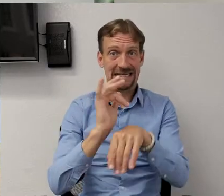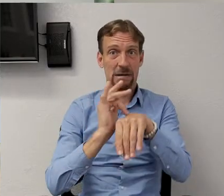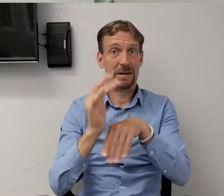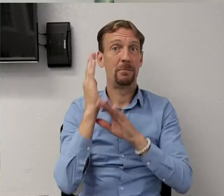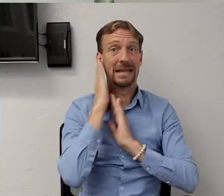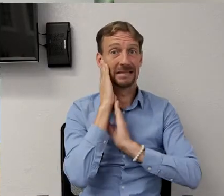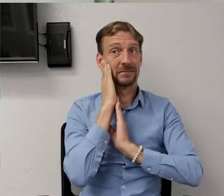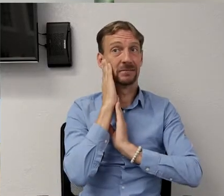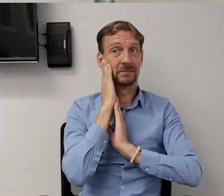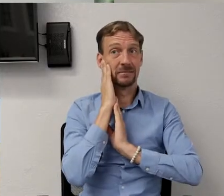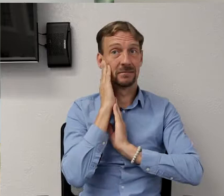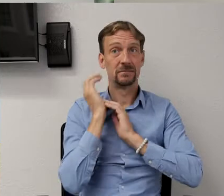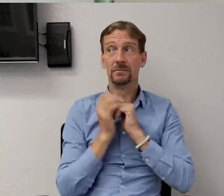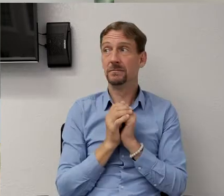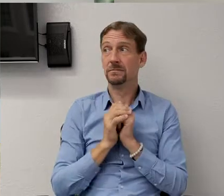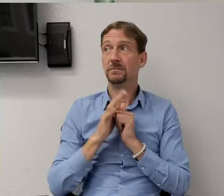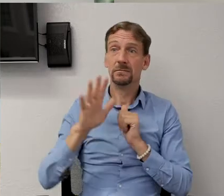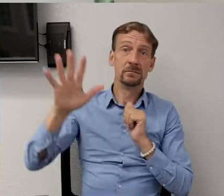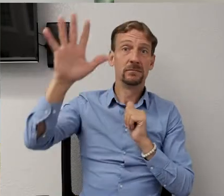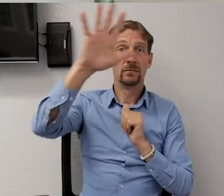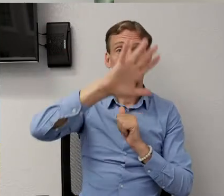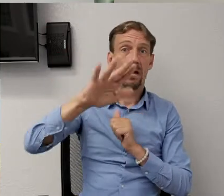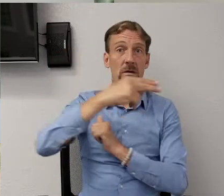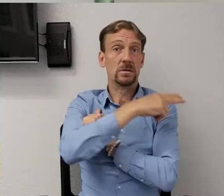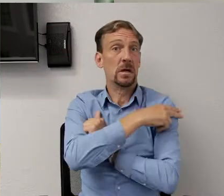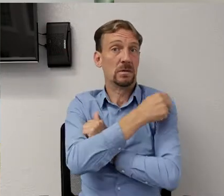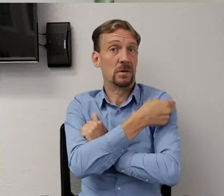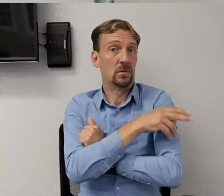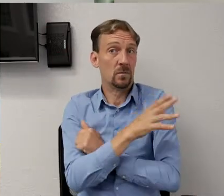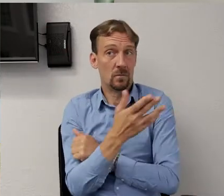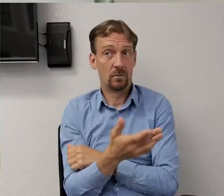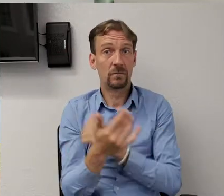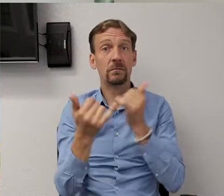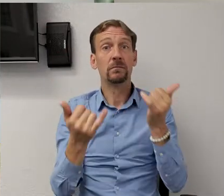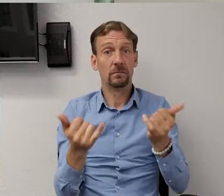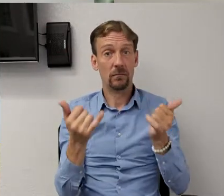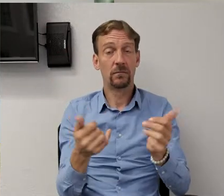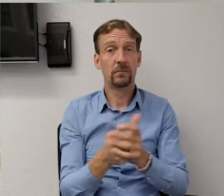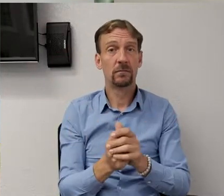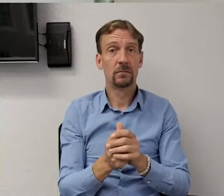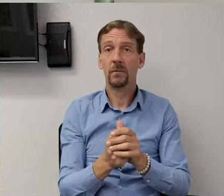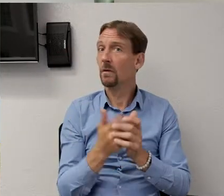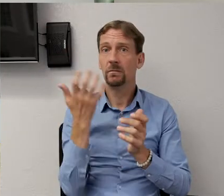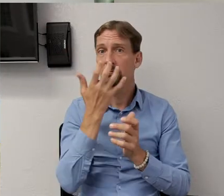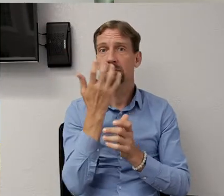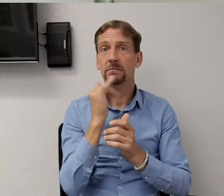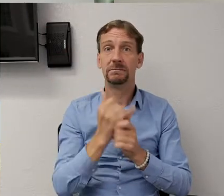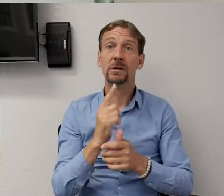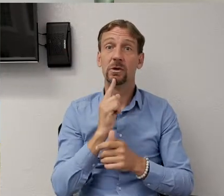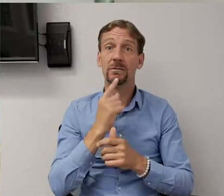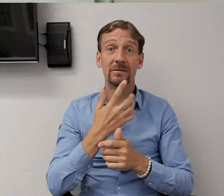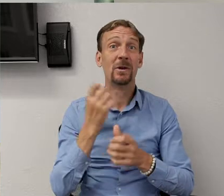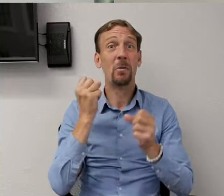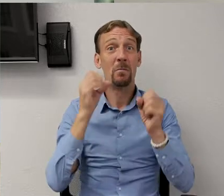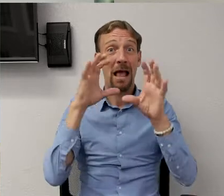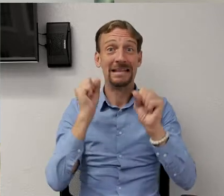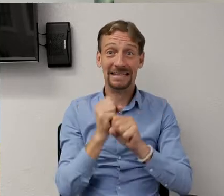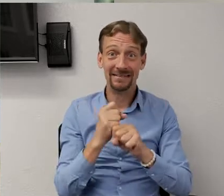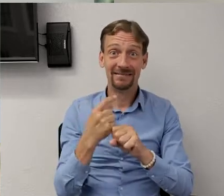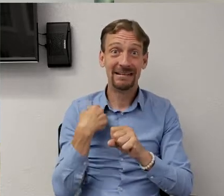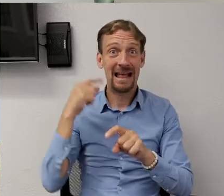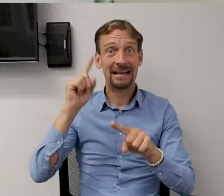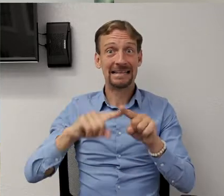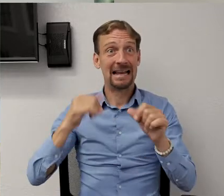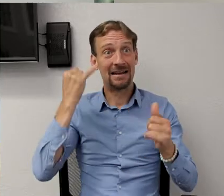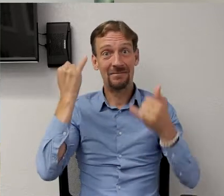beds across the hospital, which is unprecedented, frankly. And it's hard to even